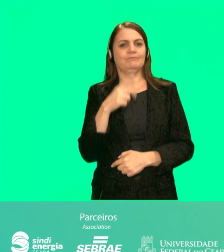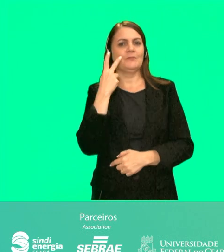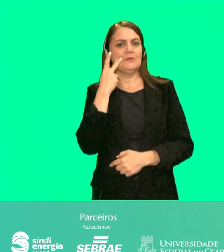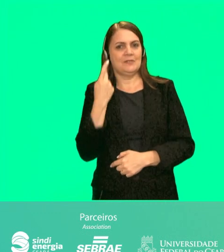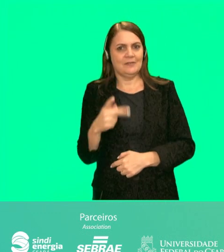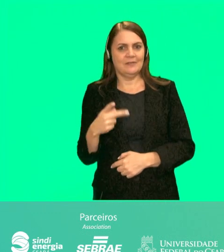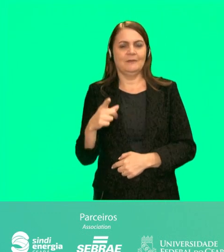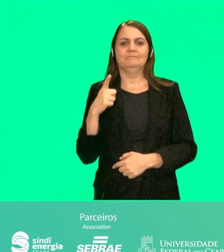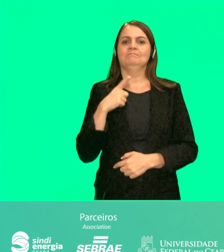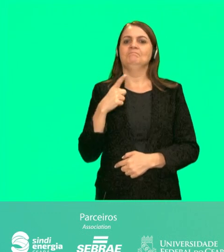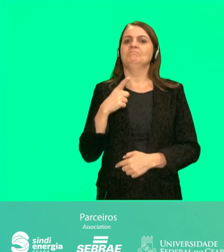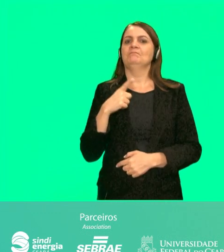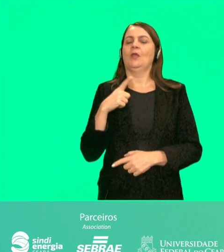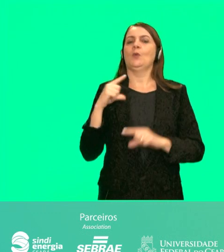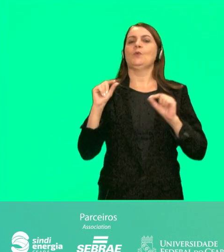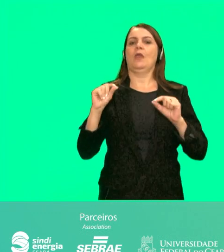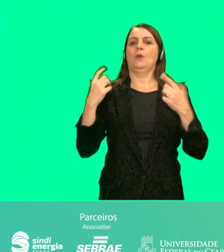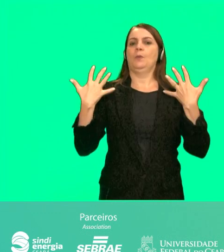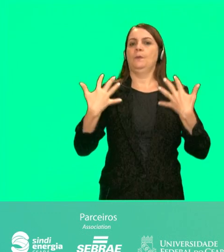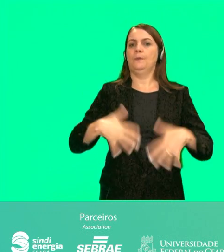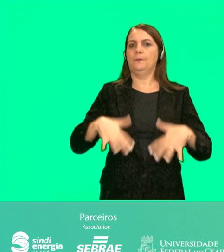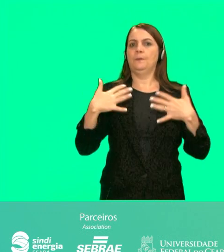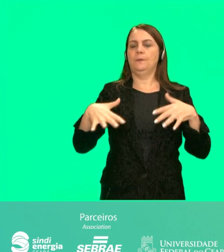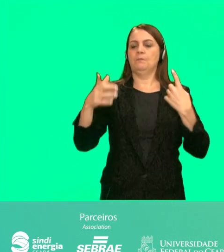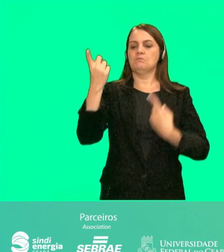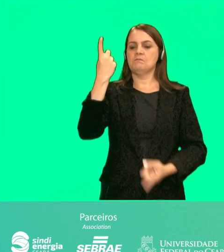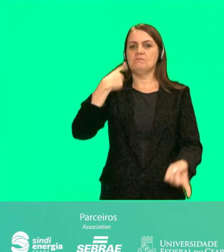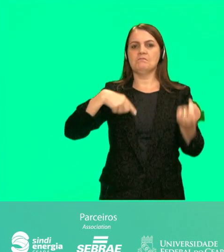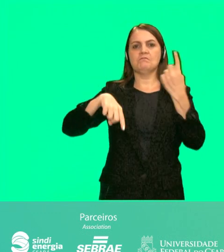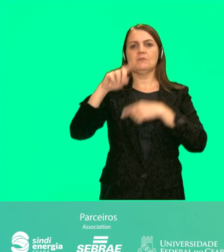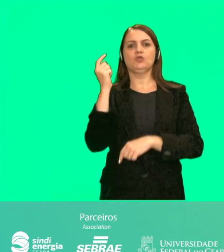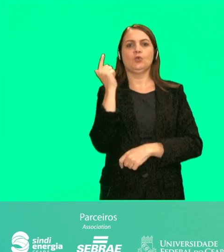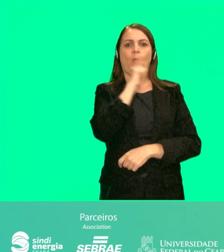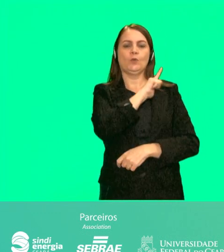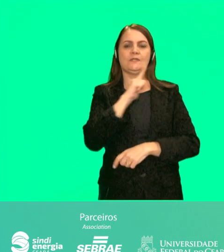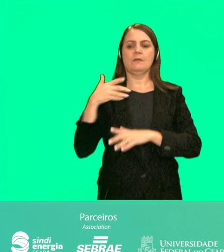we have a huge potential to be part of the solution.